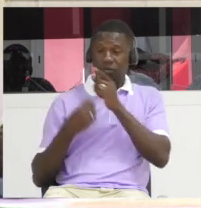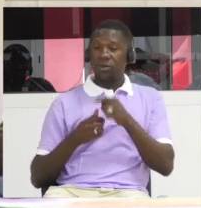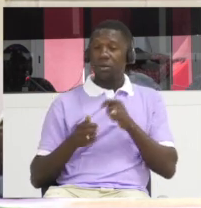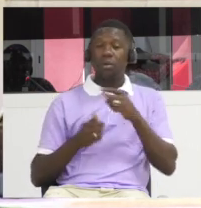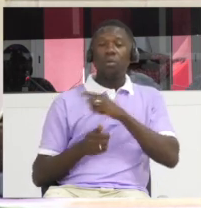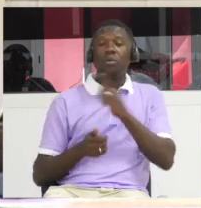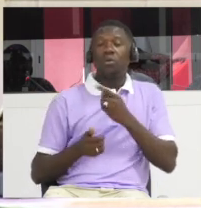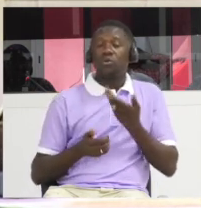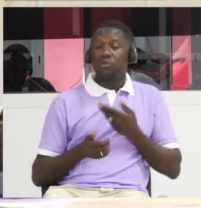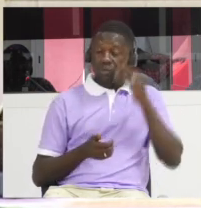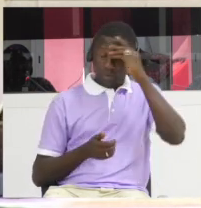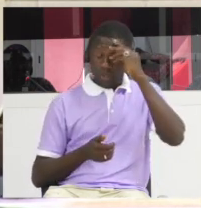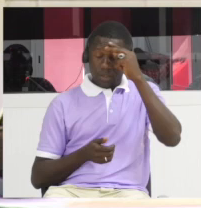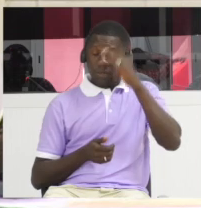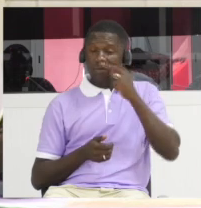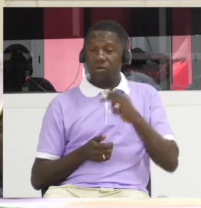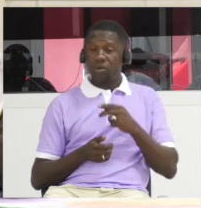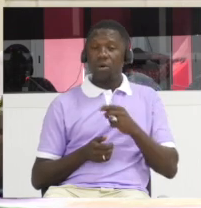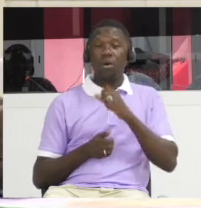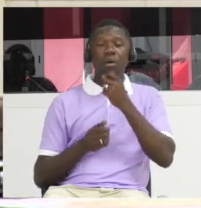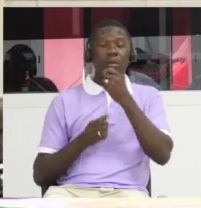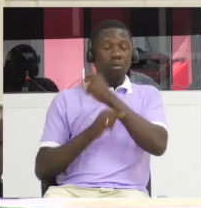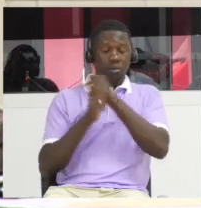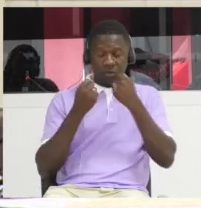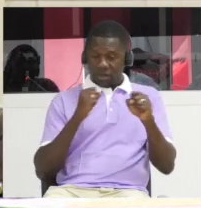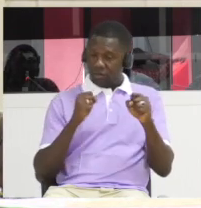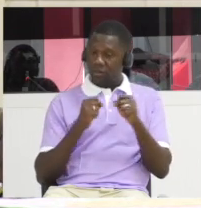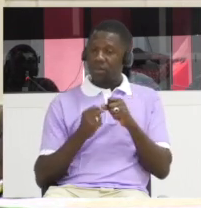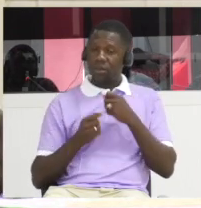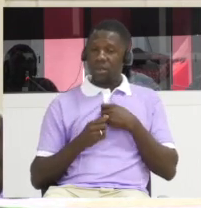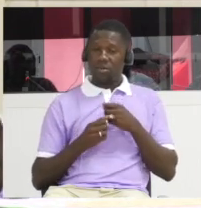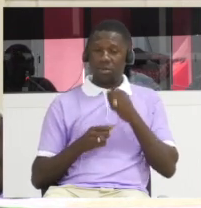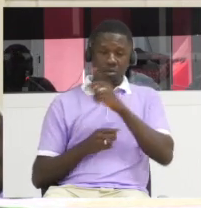of maintaining and securing the public safety and public order.